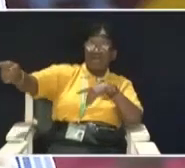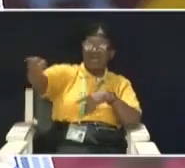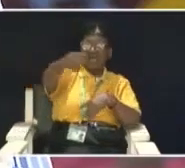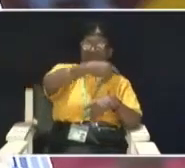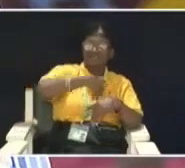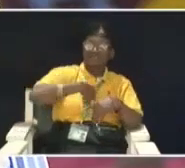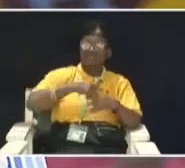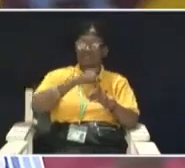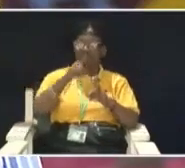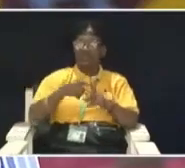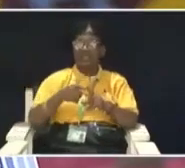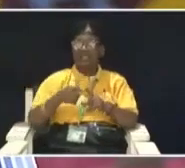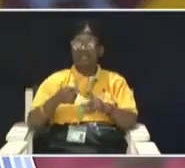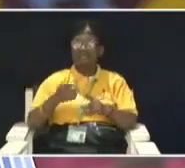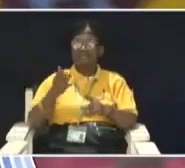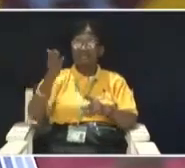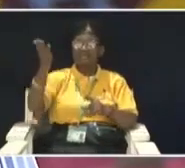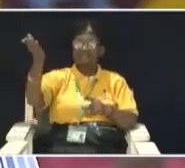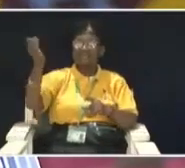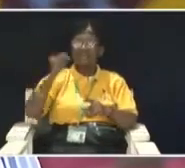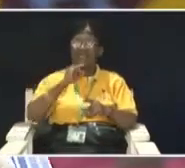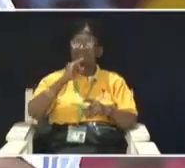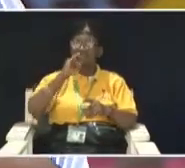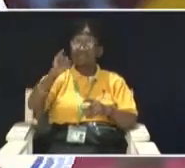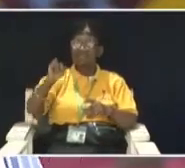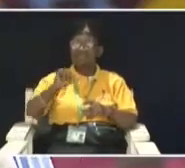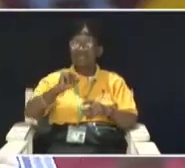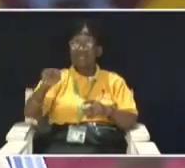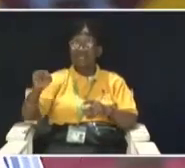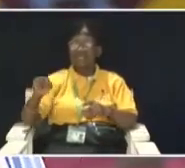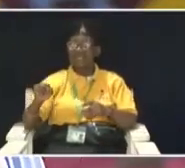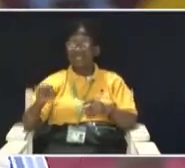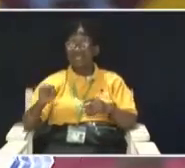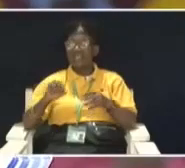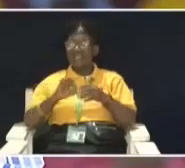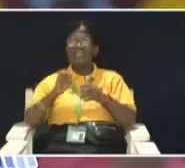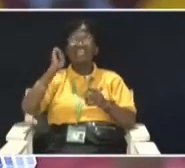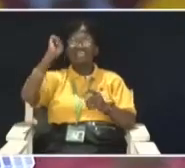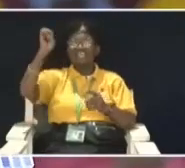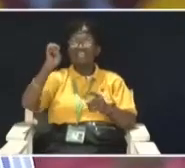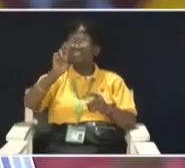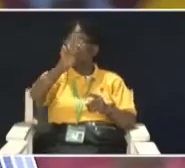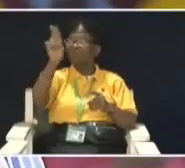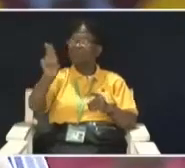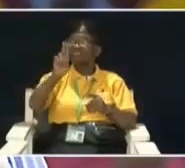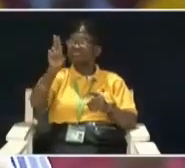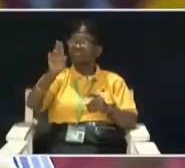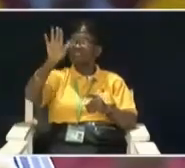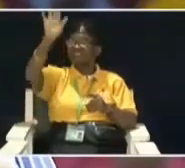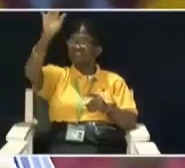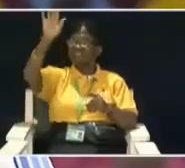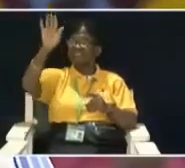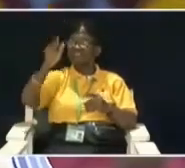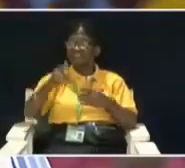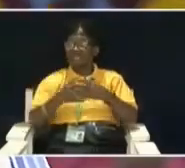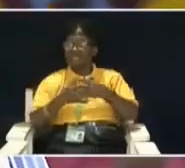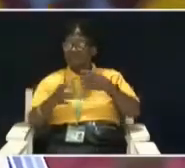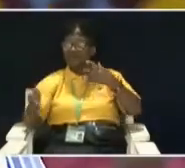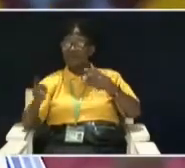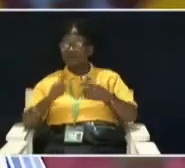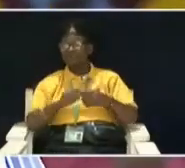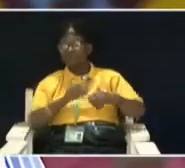When there is a plague, he uses his blood to shield his people.